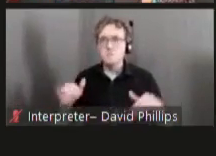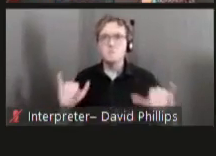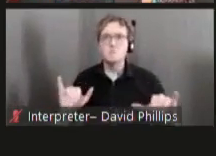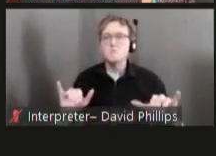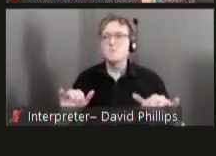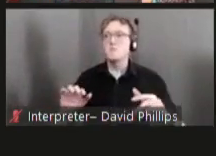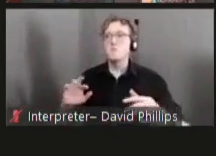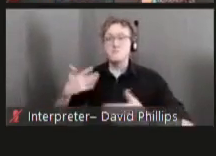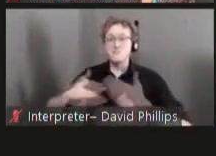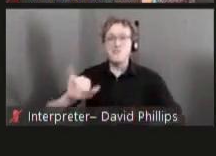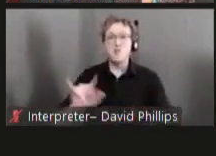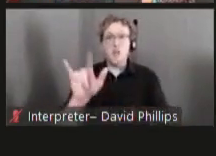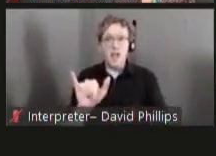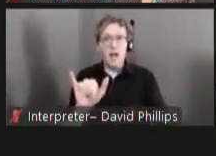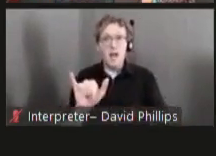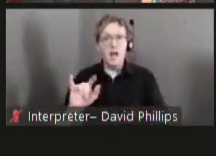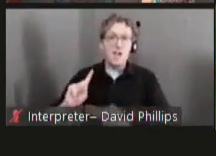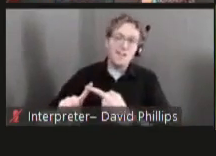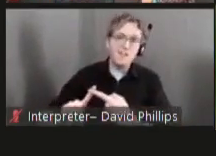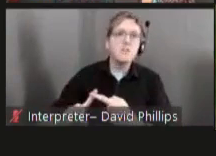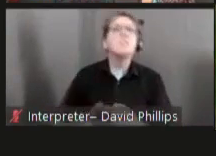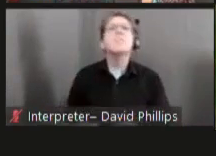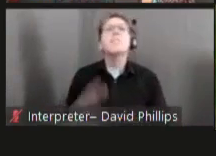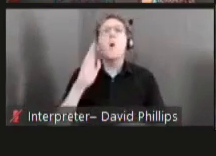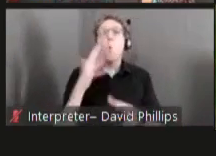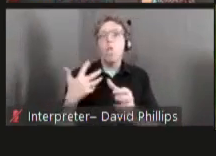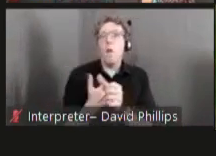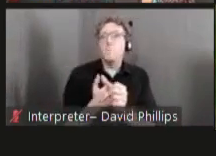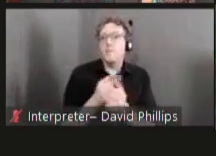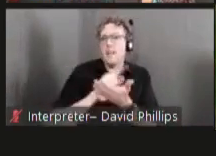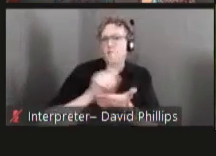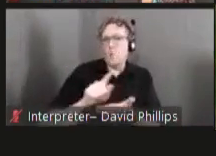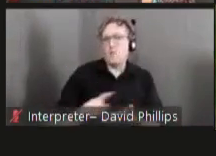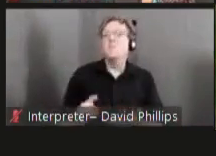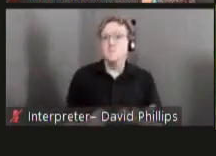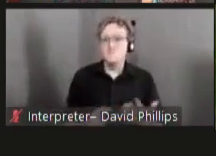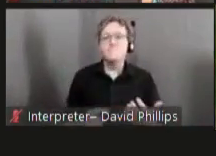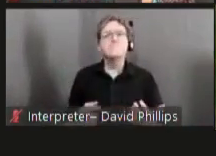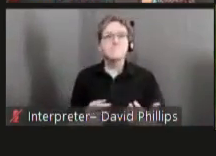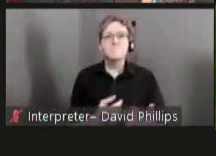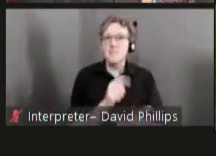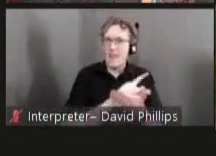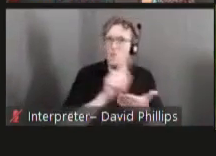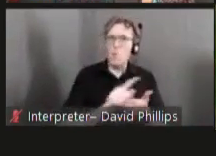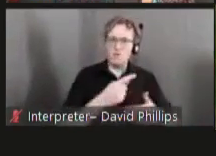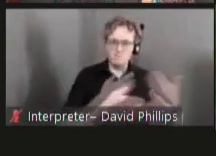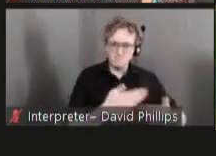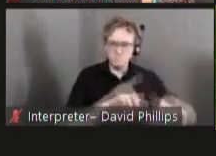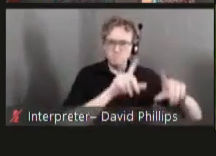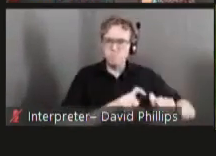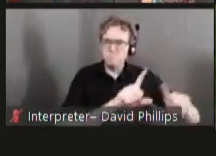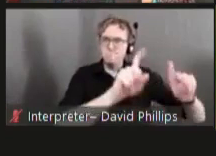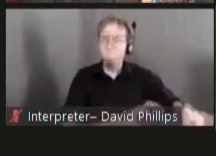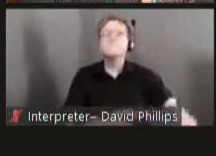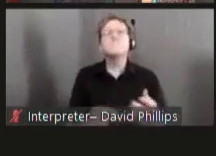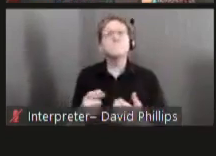We update our statistics every week. We have a new sequencing done every week, so I will have new results actually